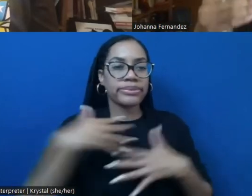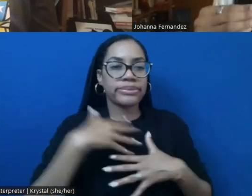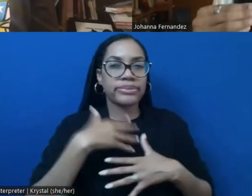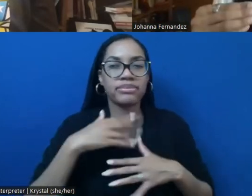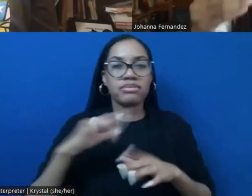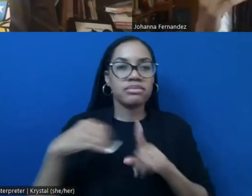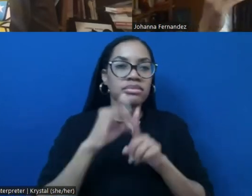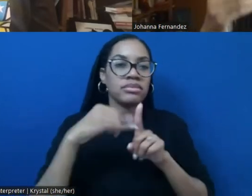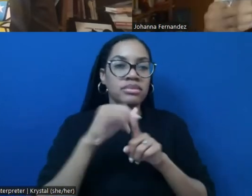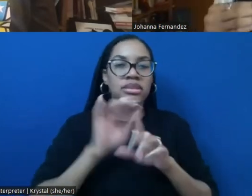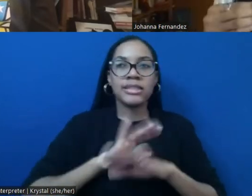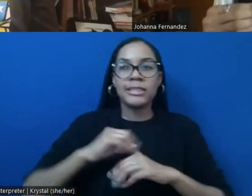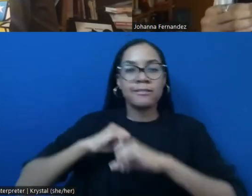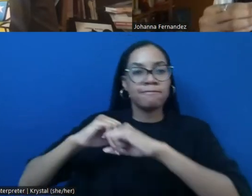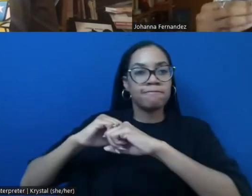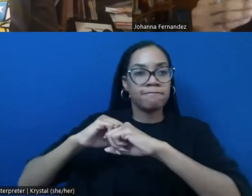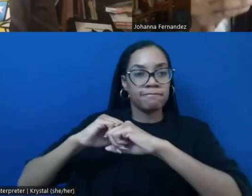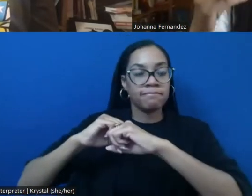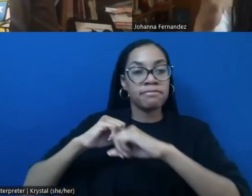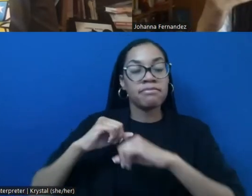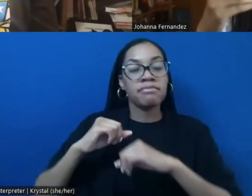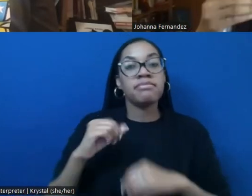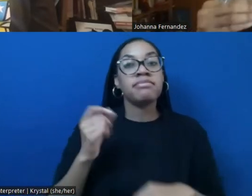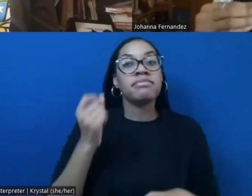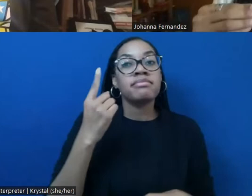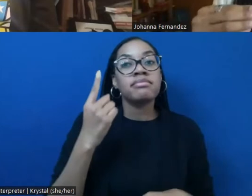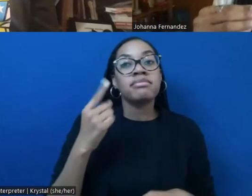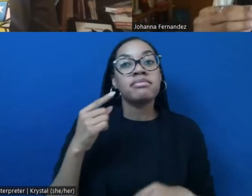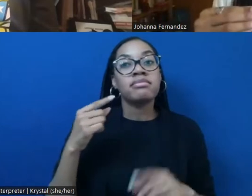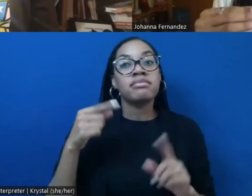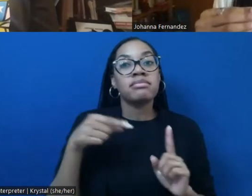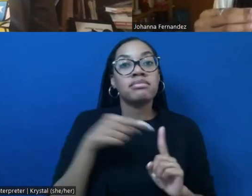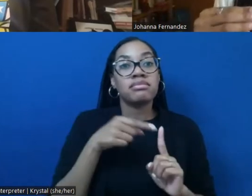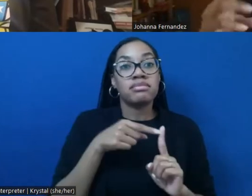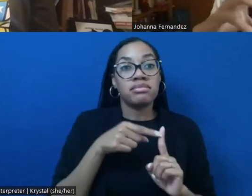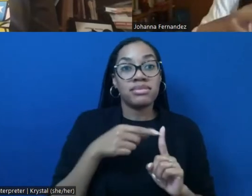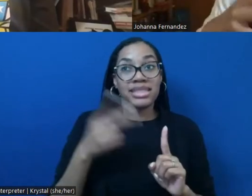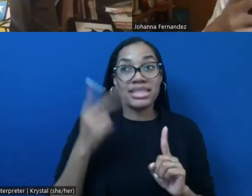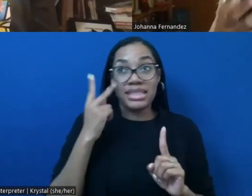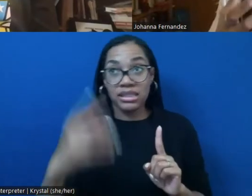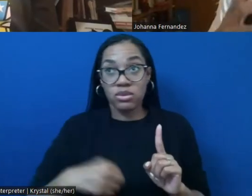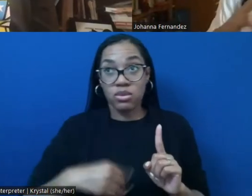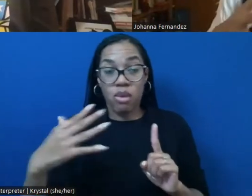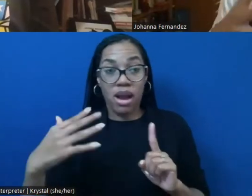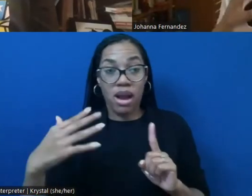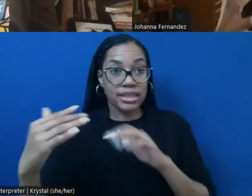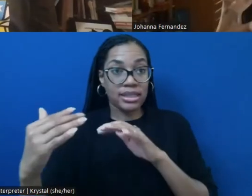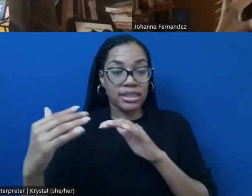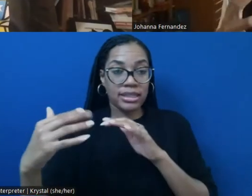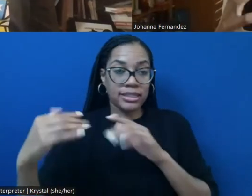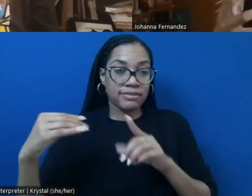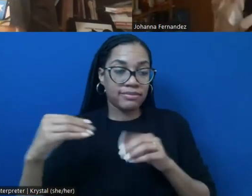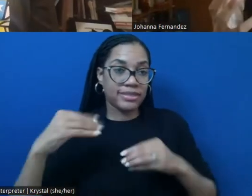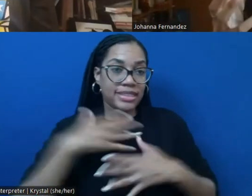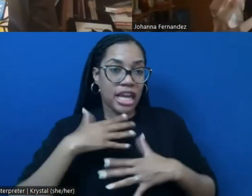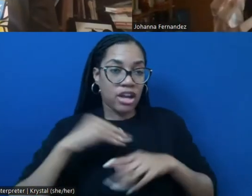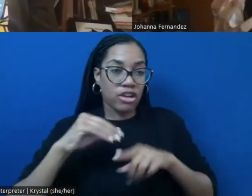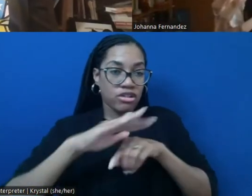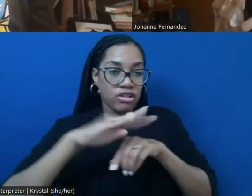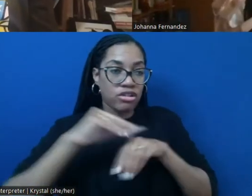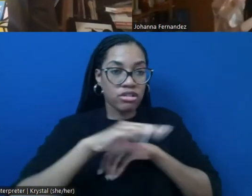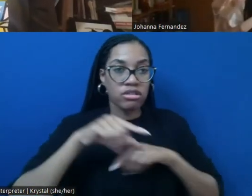counter gang in defense of people of color against white terror is itself a political